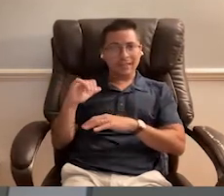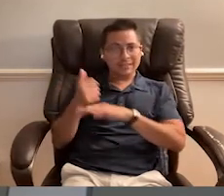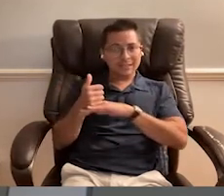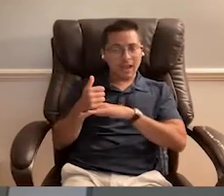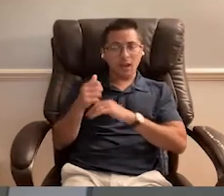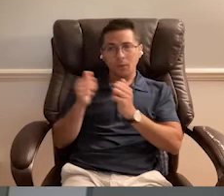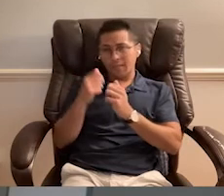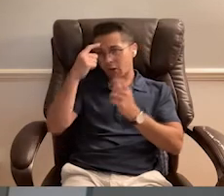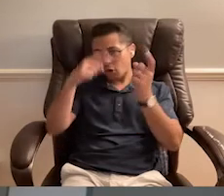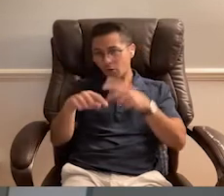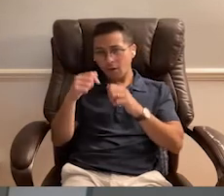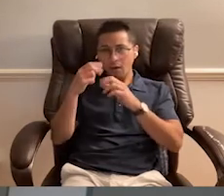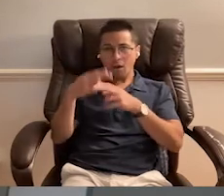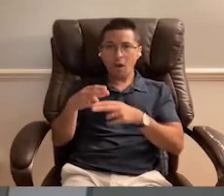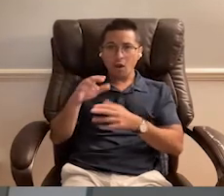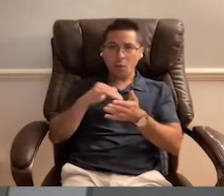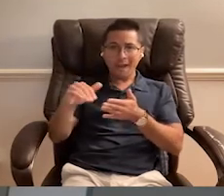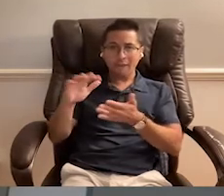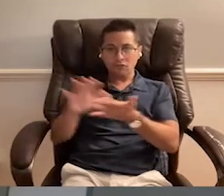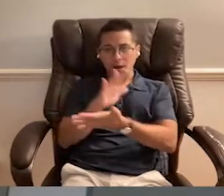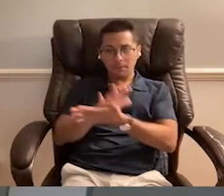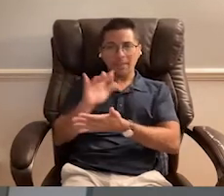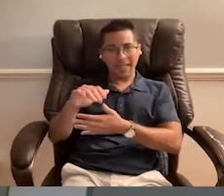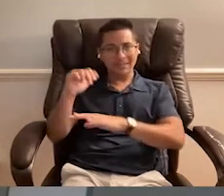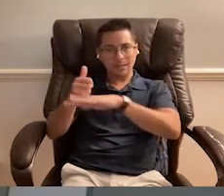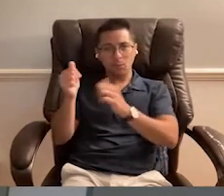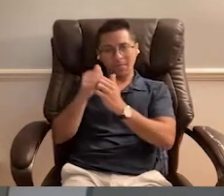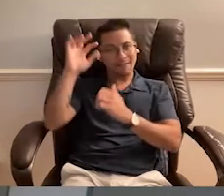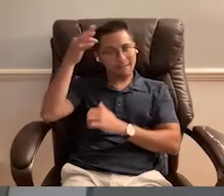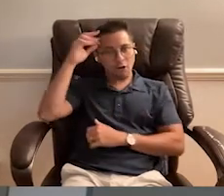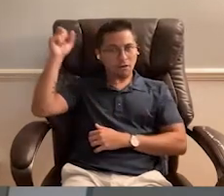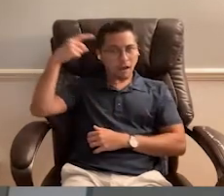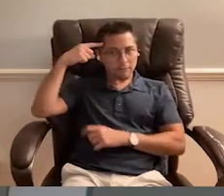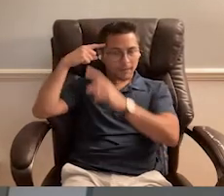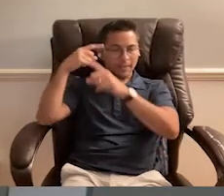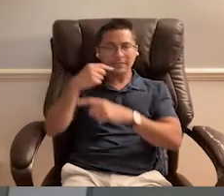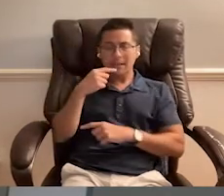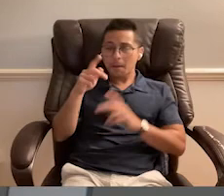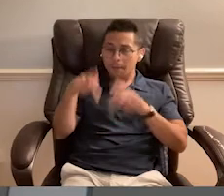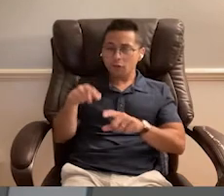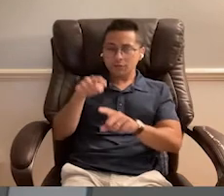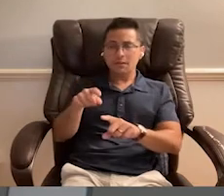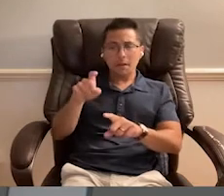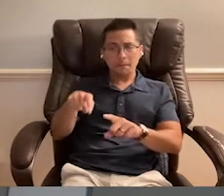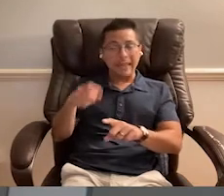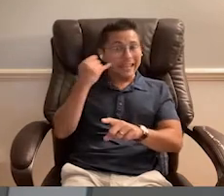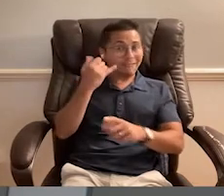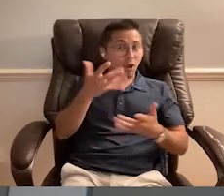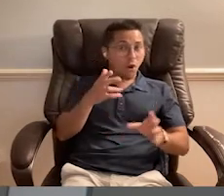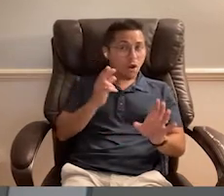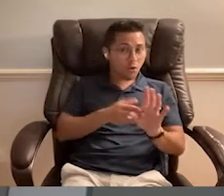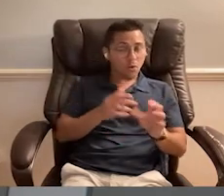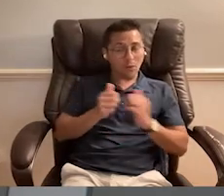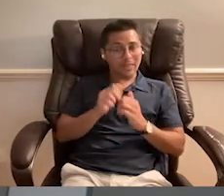criteria is set in an agreement called a waiver document that we have with the federal government. It indicates